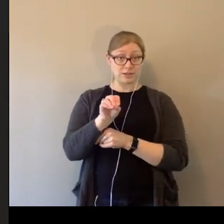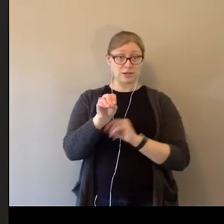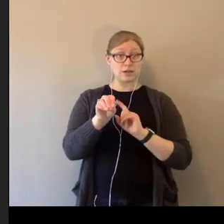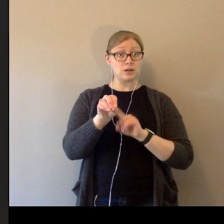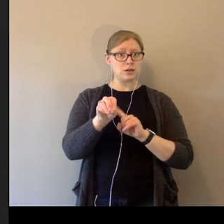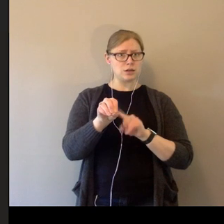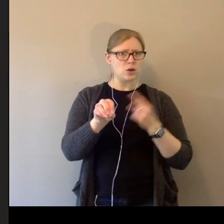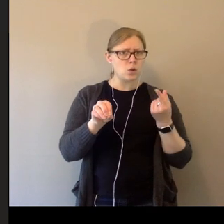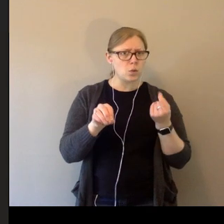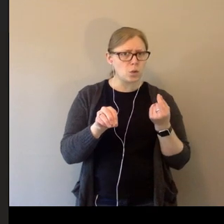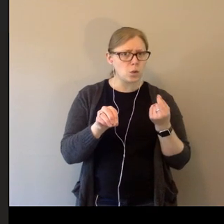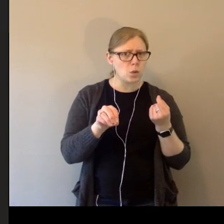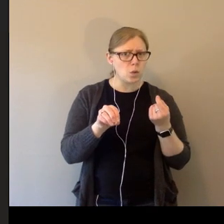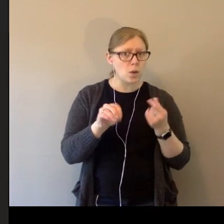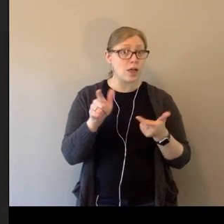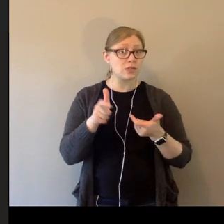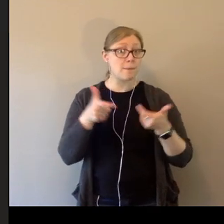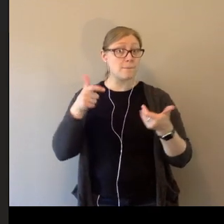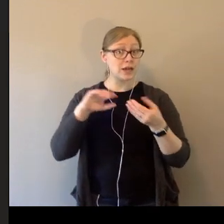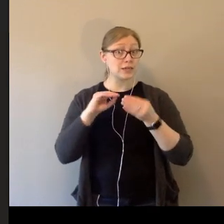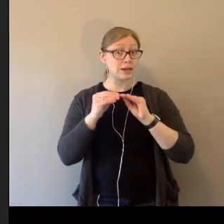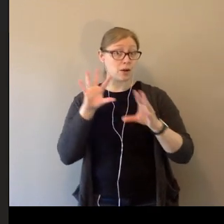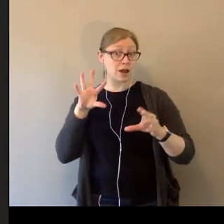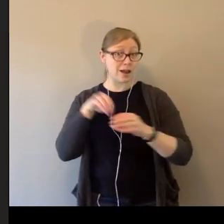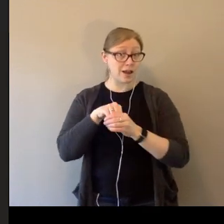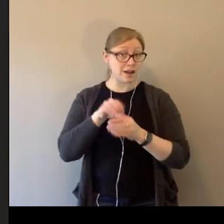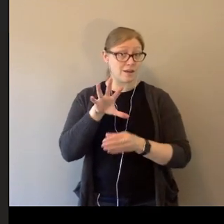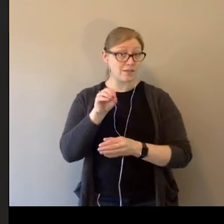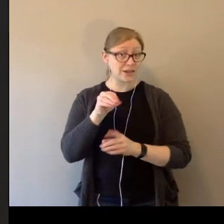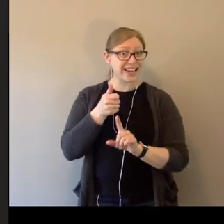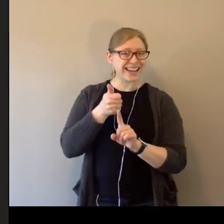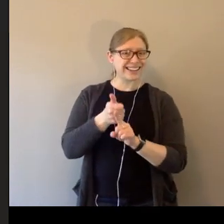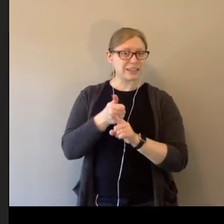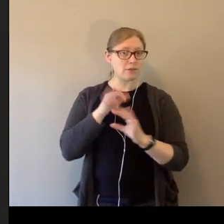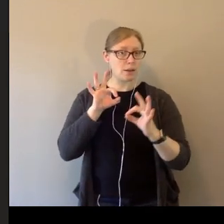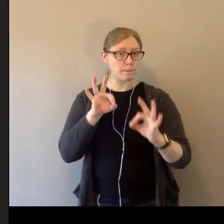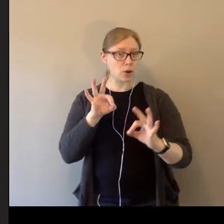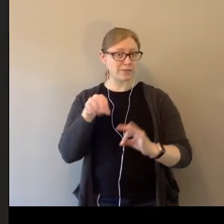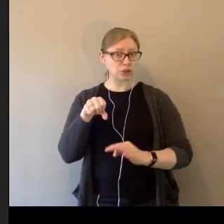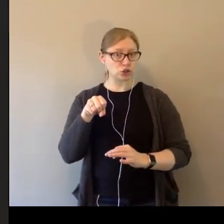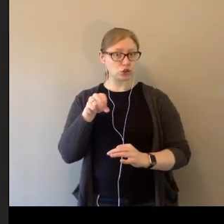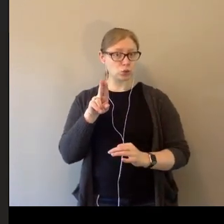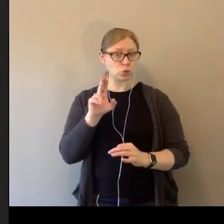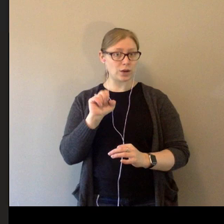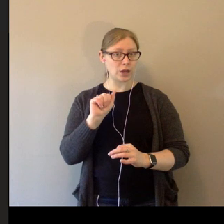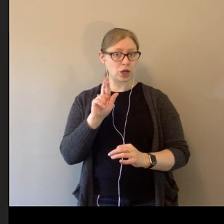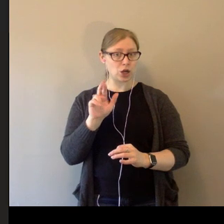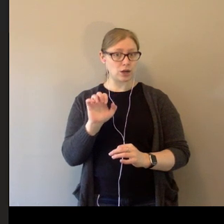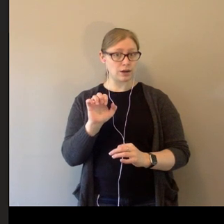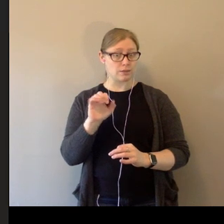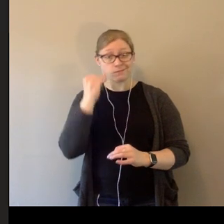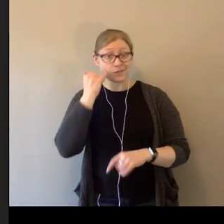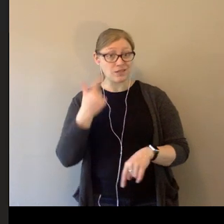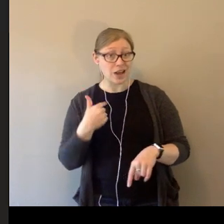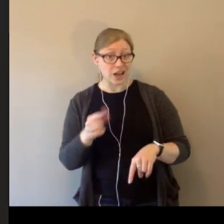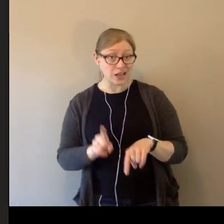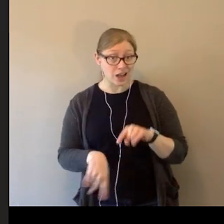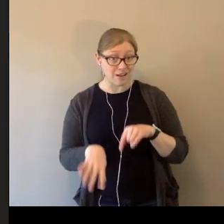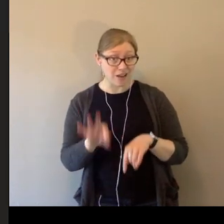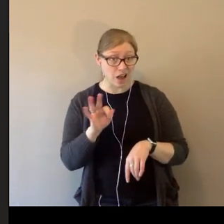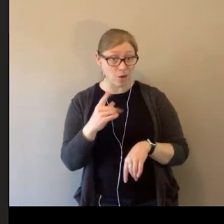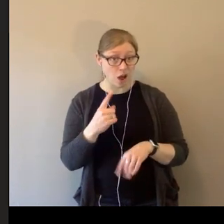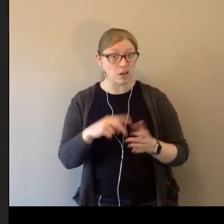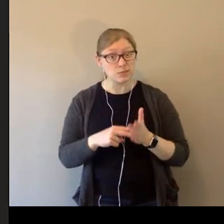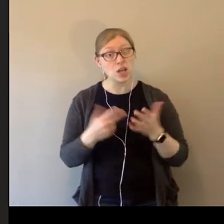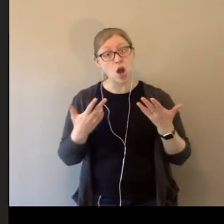into 50 that's a perfect square. If I cannot find one, then it's in simplest form already, and